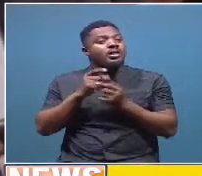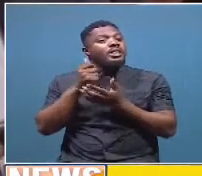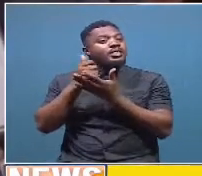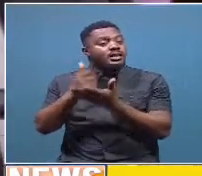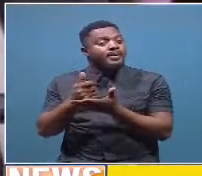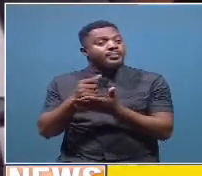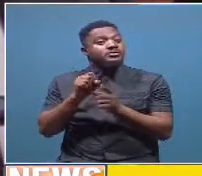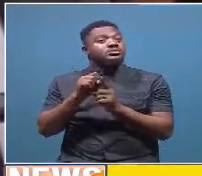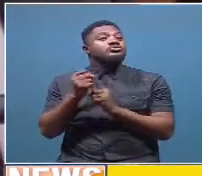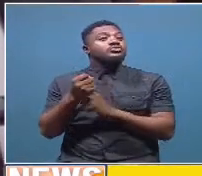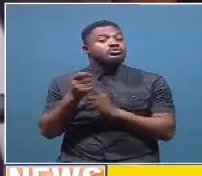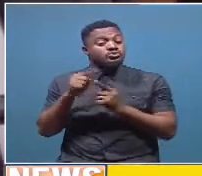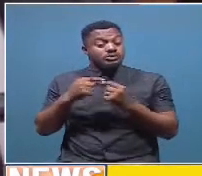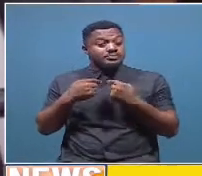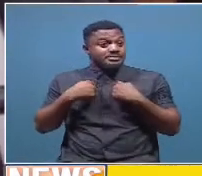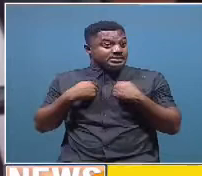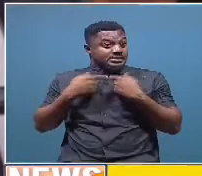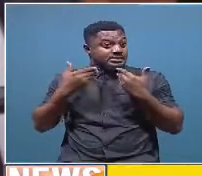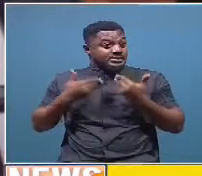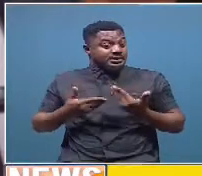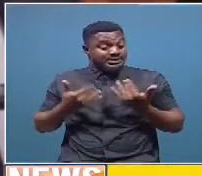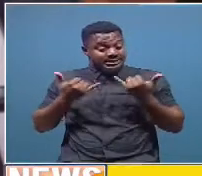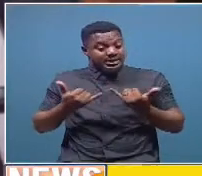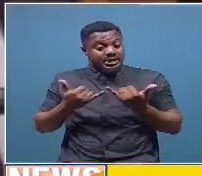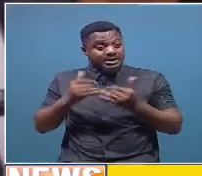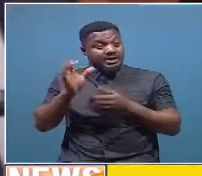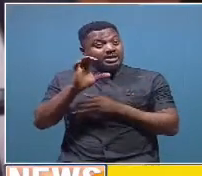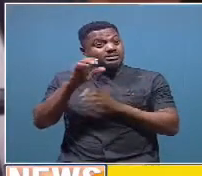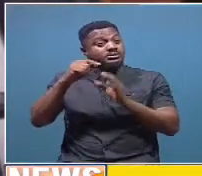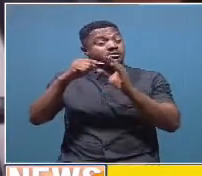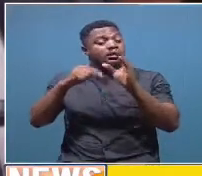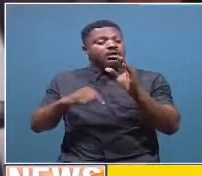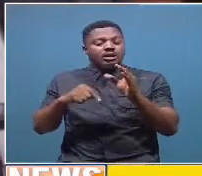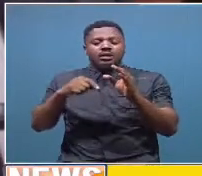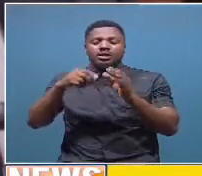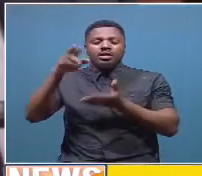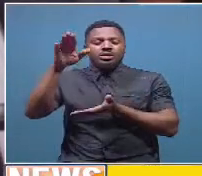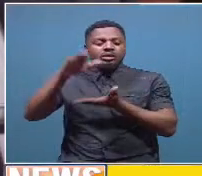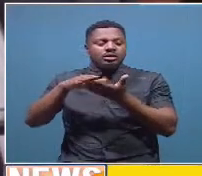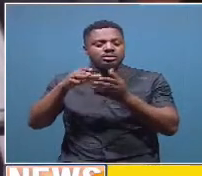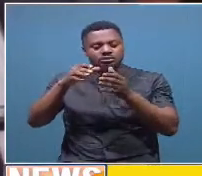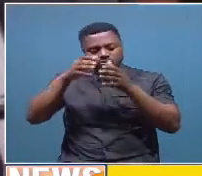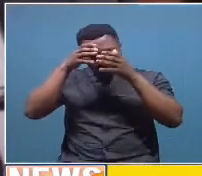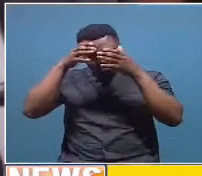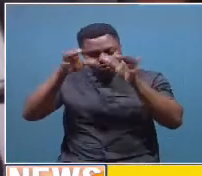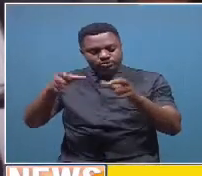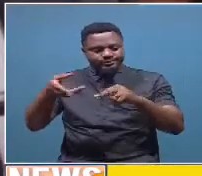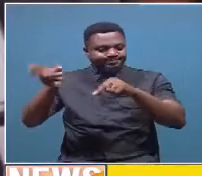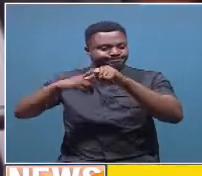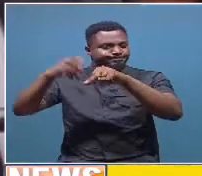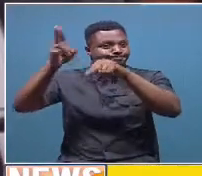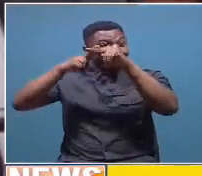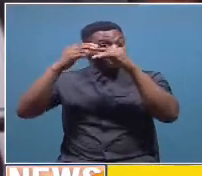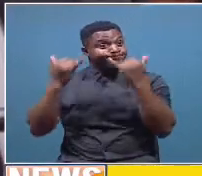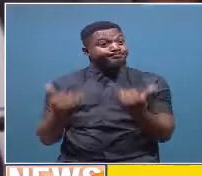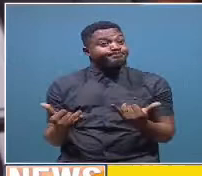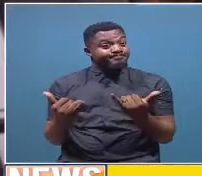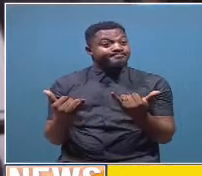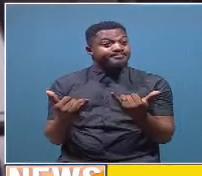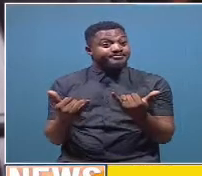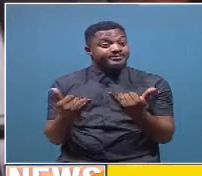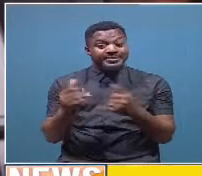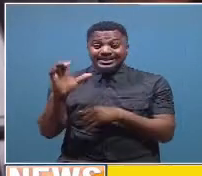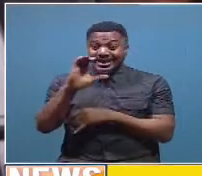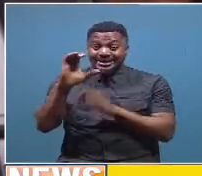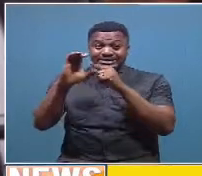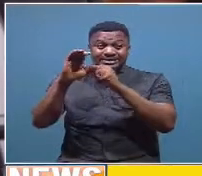the situation. To me, the currency depreciation is the major cause of the price hike now. The